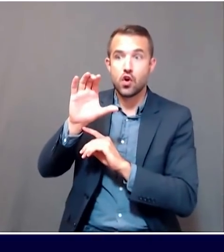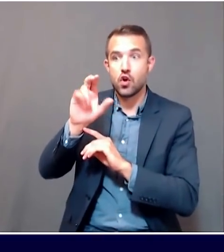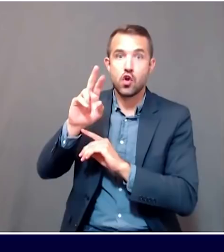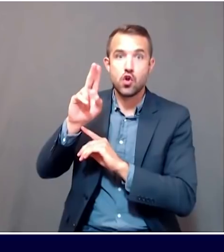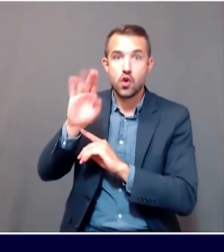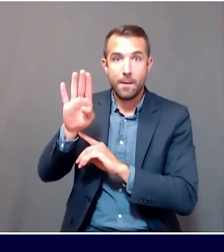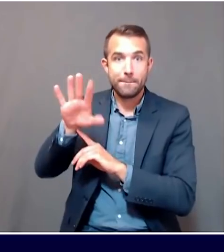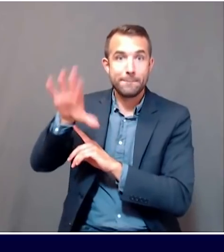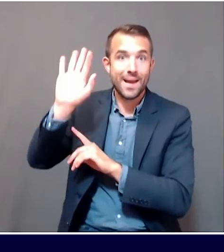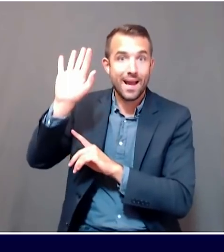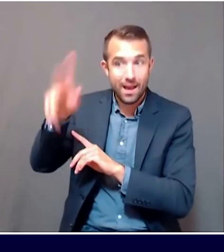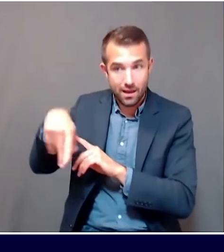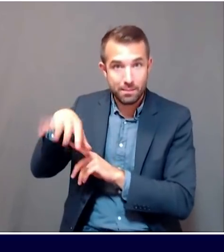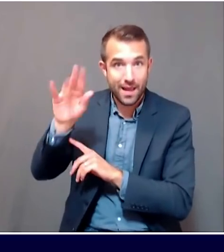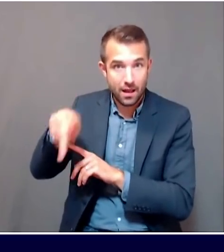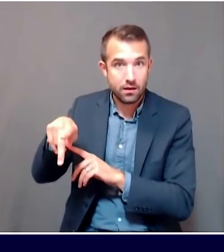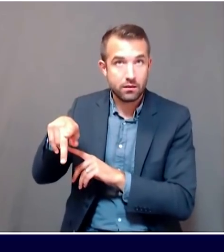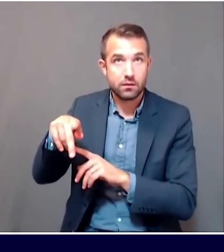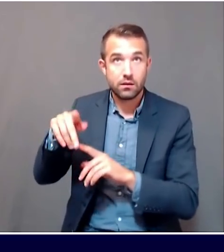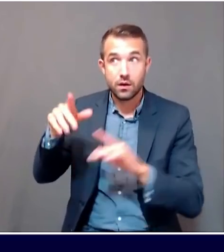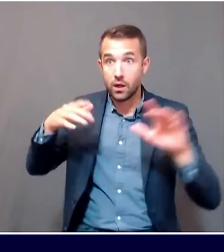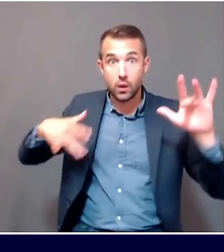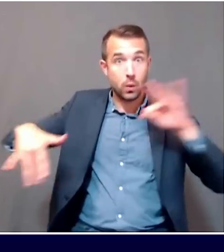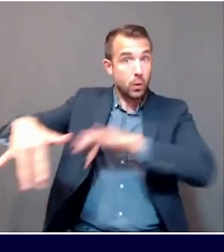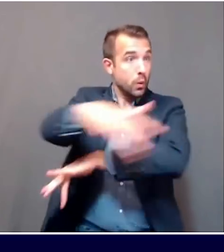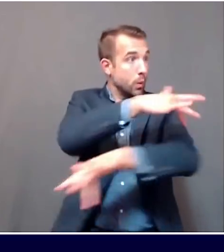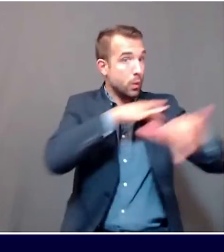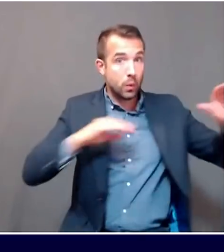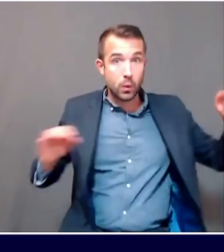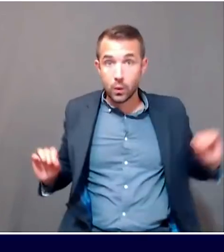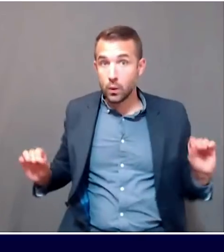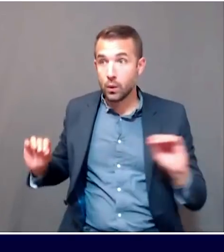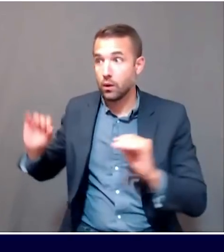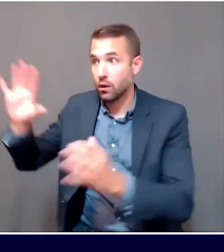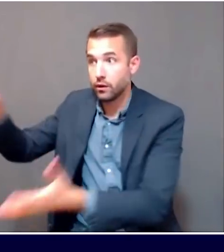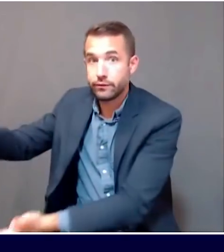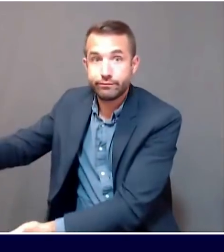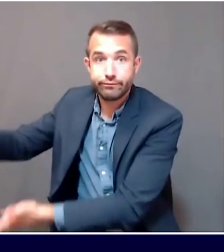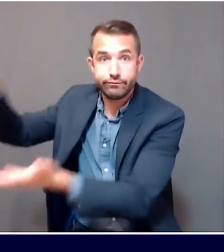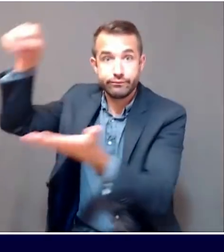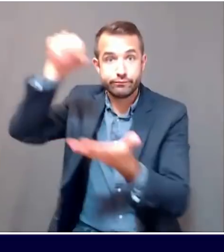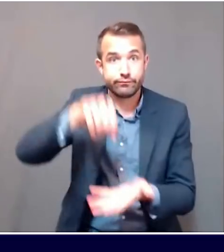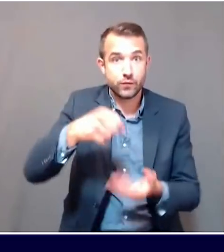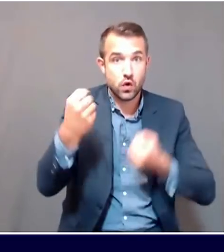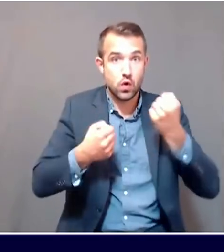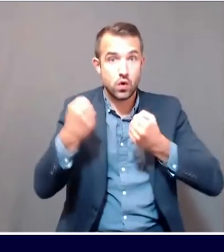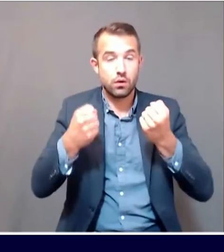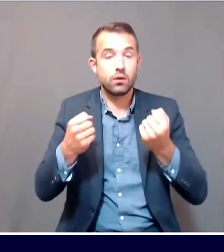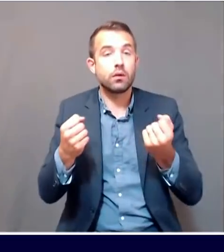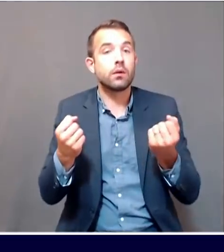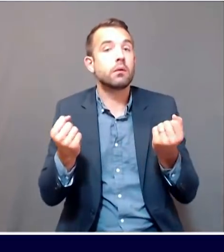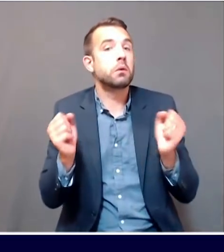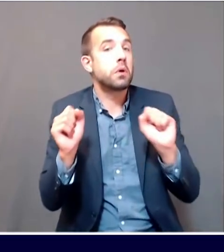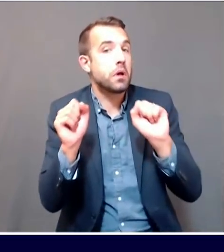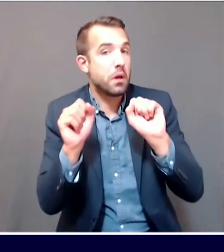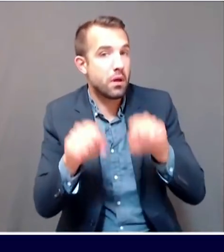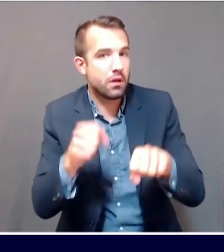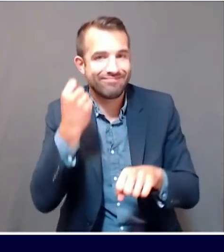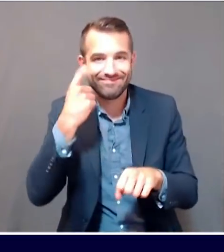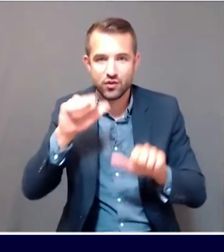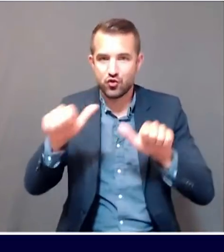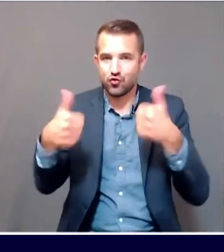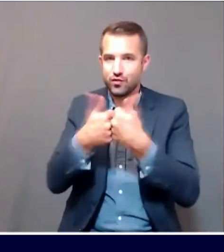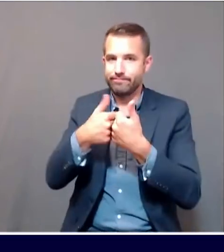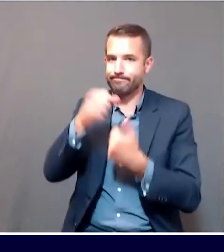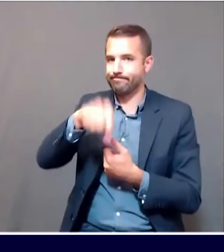no one around you whatsoever, and then put them in the car? That's feasible. It might be a challenge because grocery stores can